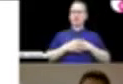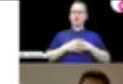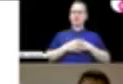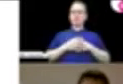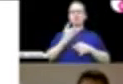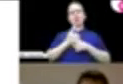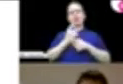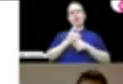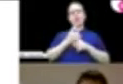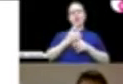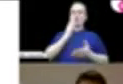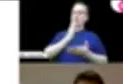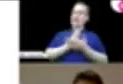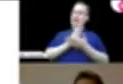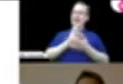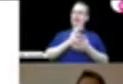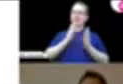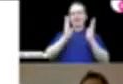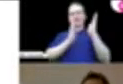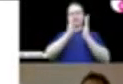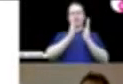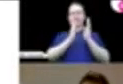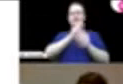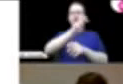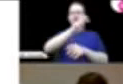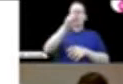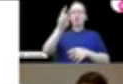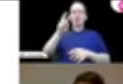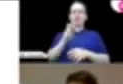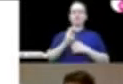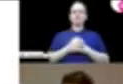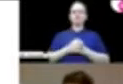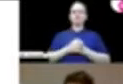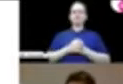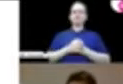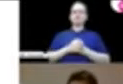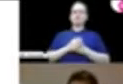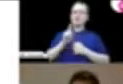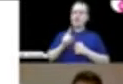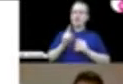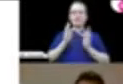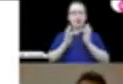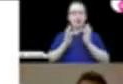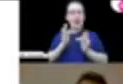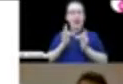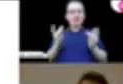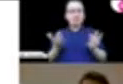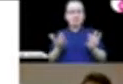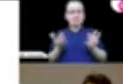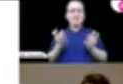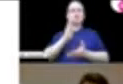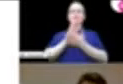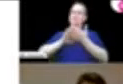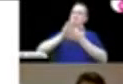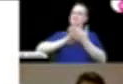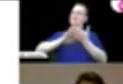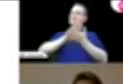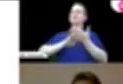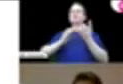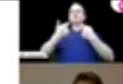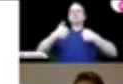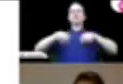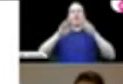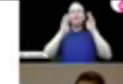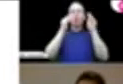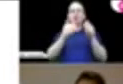tour of the People's History Museum. But this is an online tour, and it's also focusing on kind of race